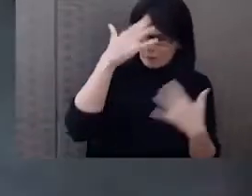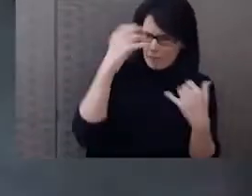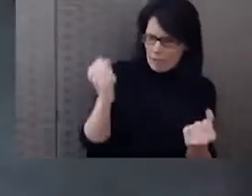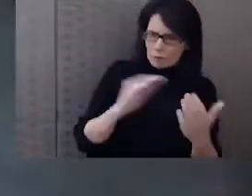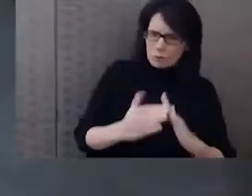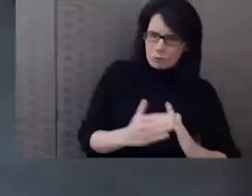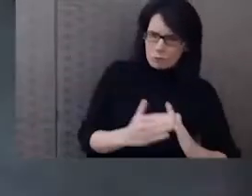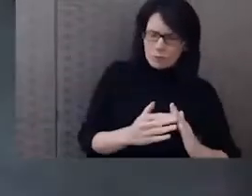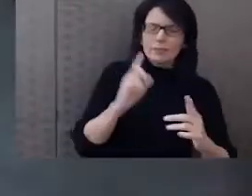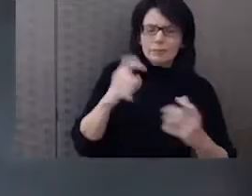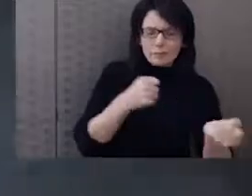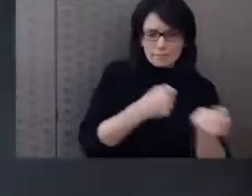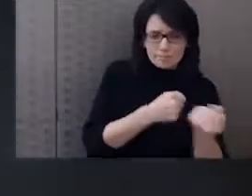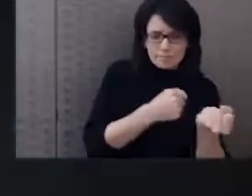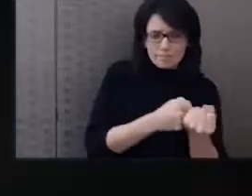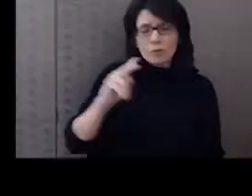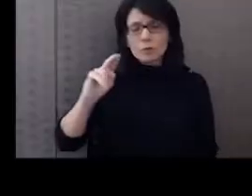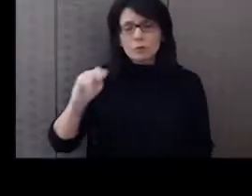at our side.